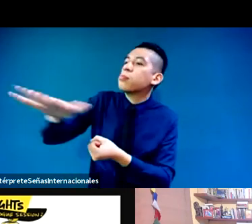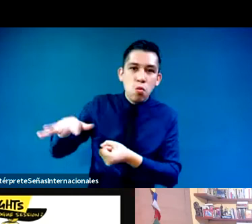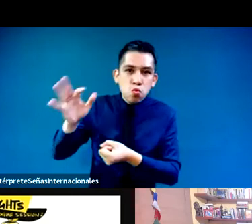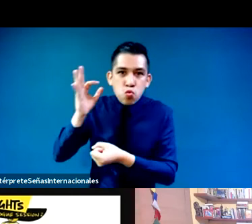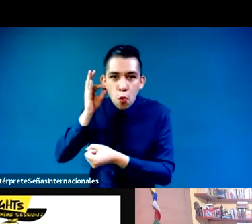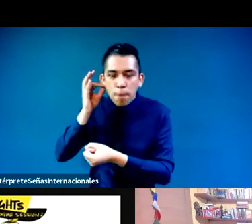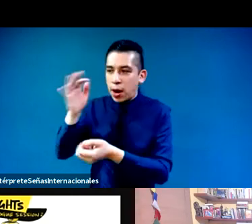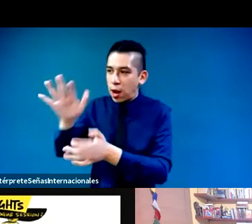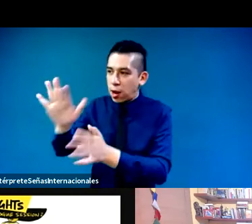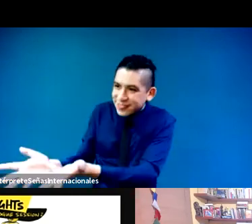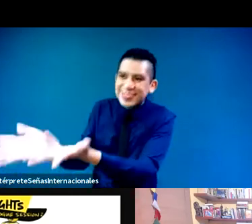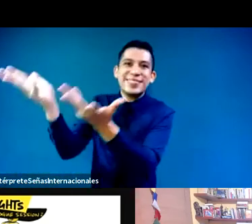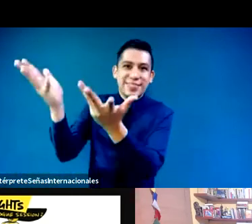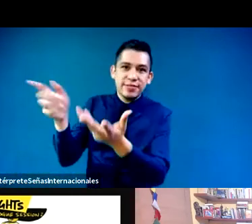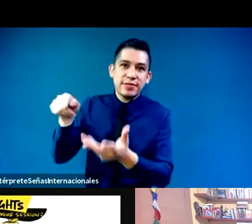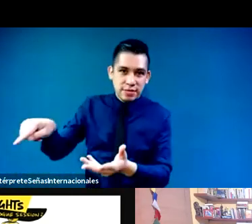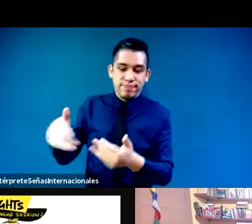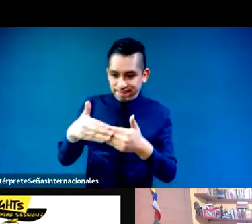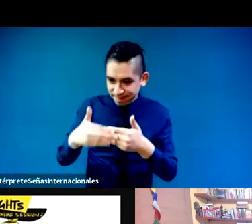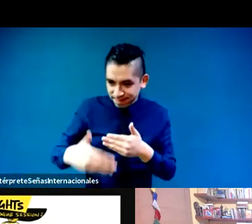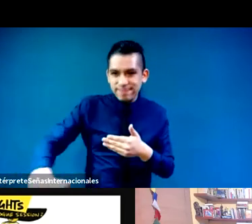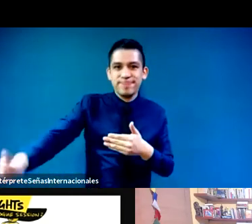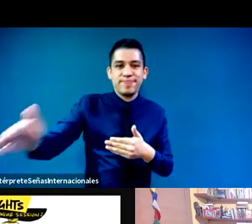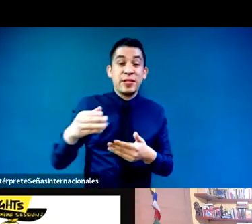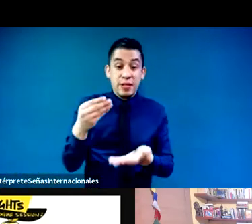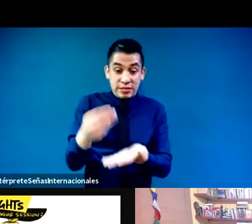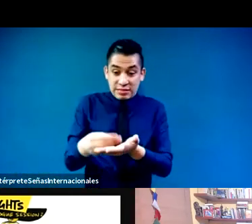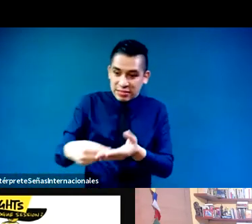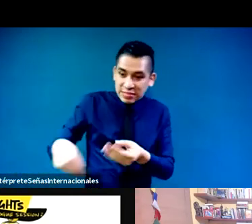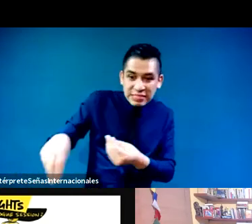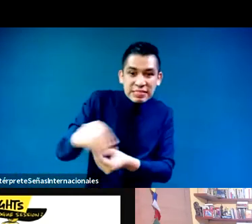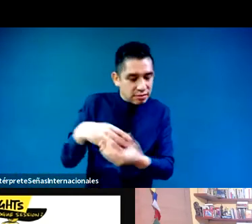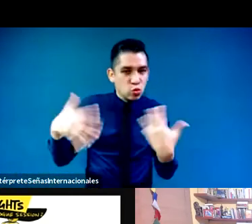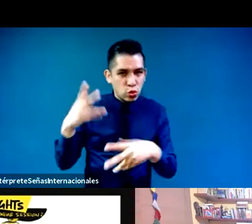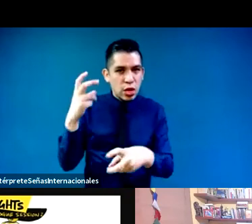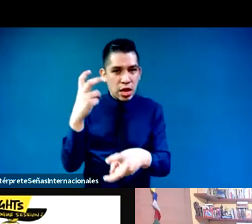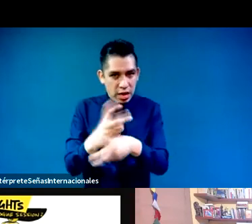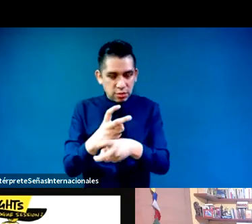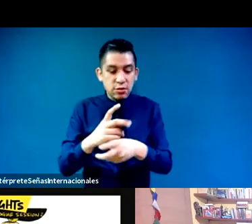market policies that create jobs, protect labor rights, and ensure safety in the workplace.